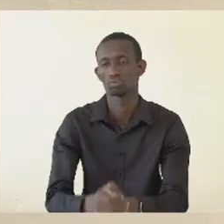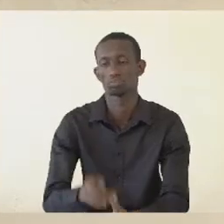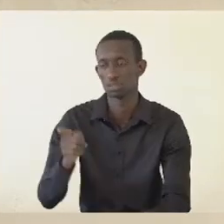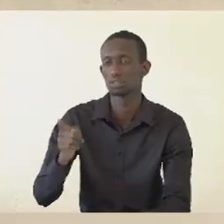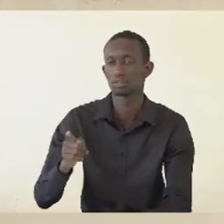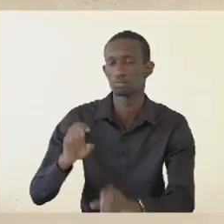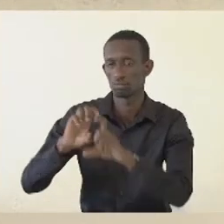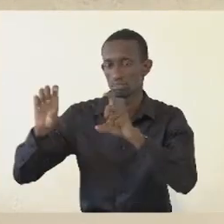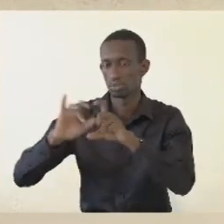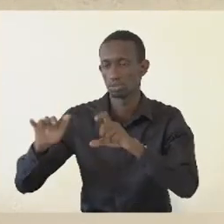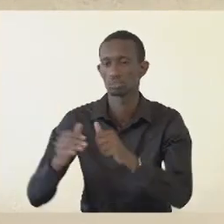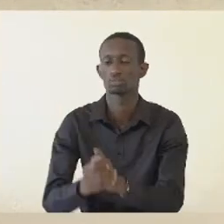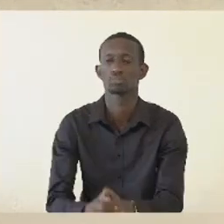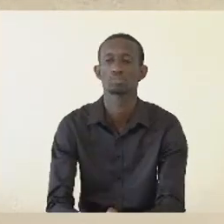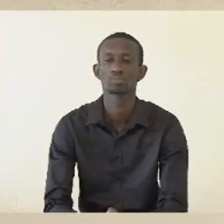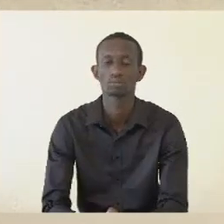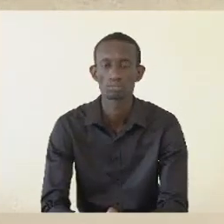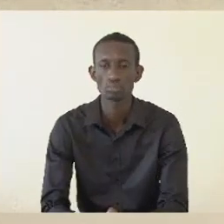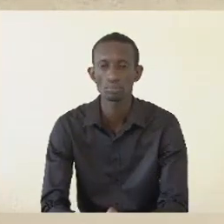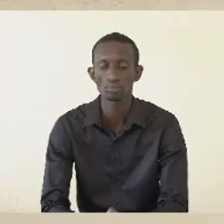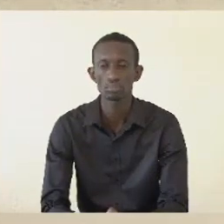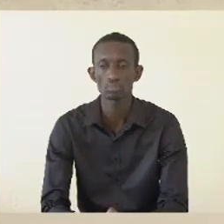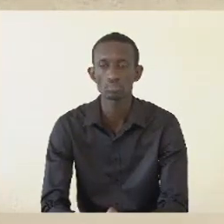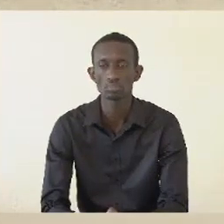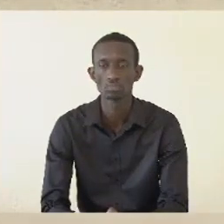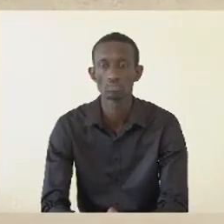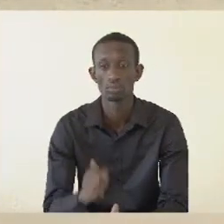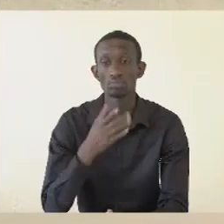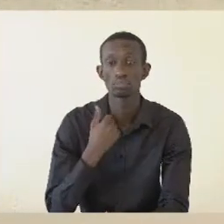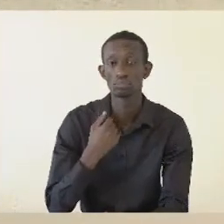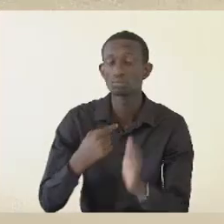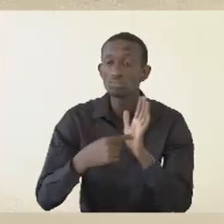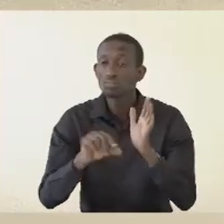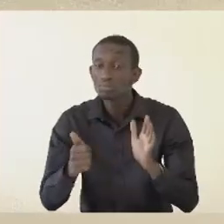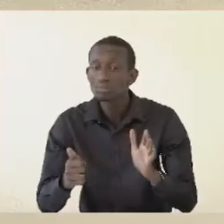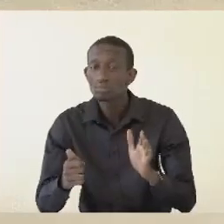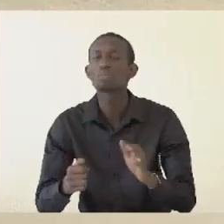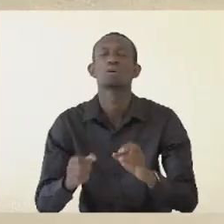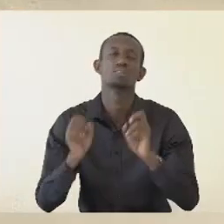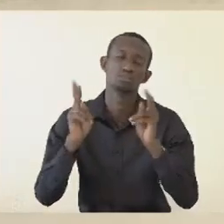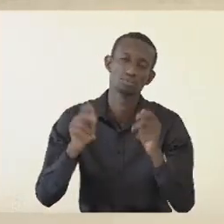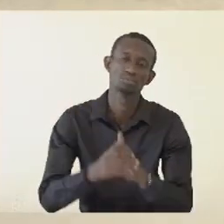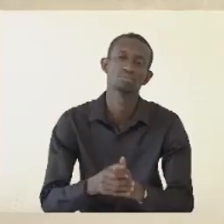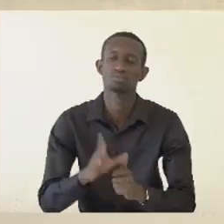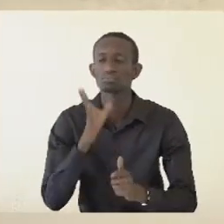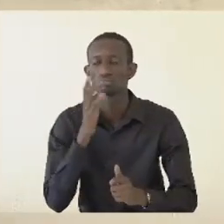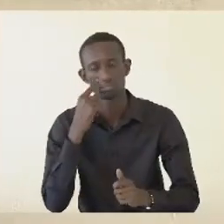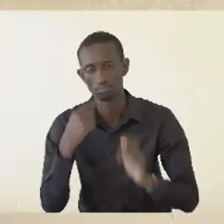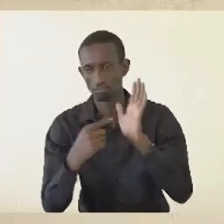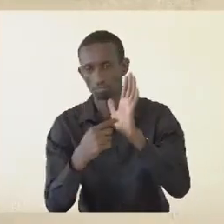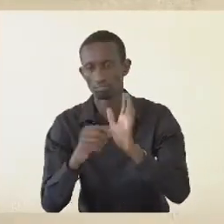molecular formula of table salt, sodium chloride. Do you want another example? Yes. Let's have another